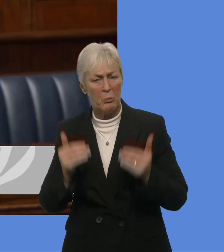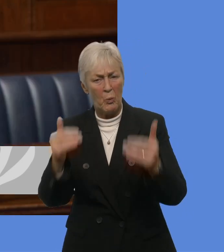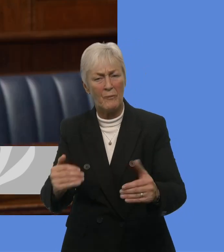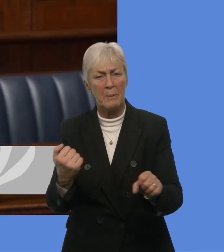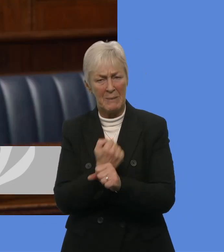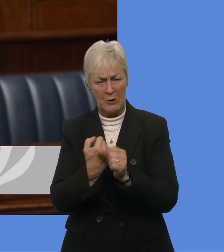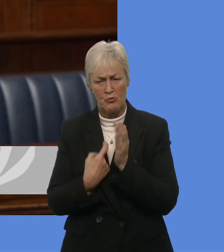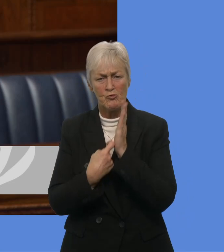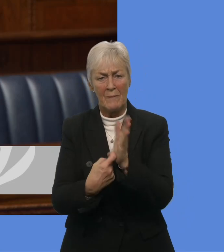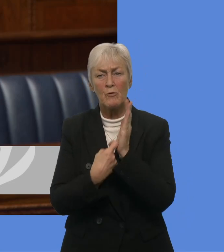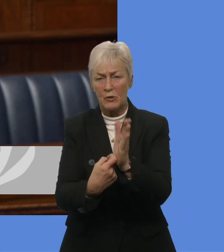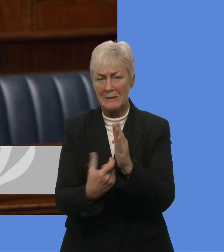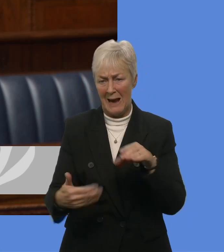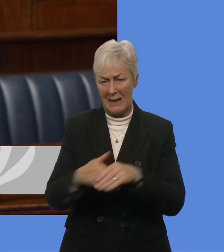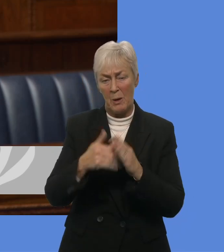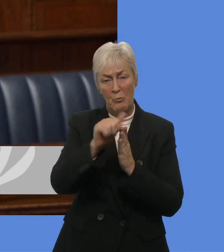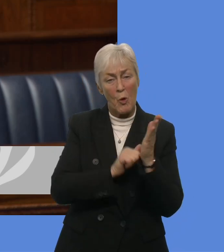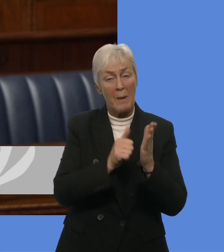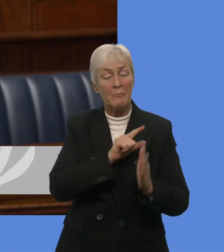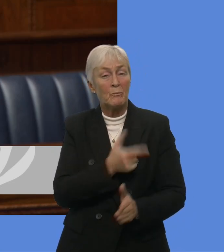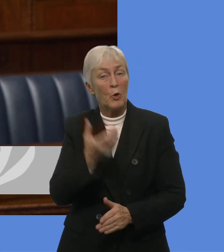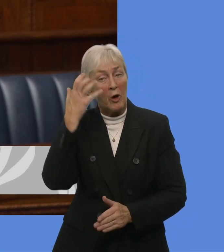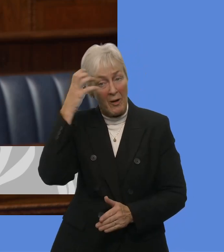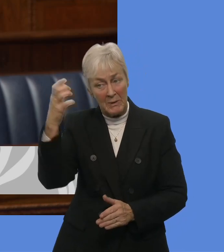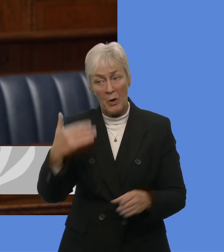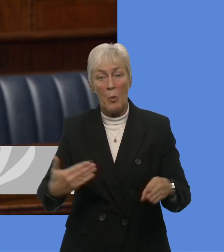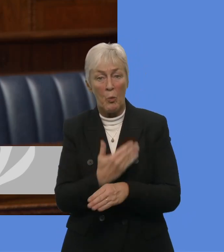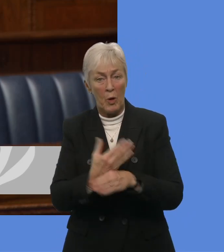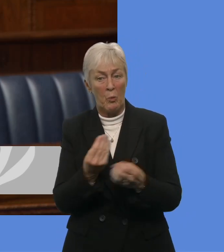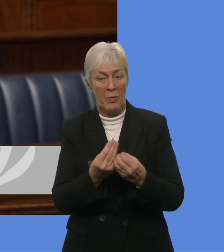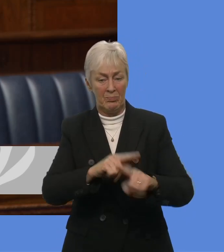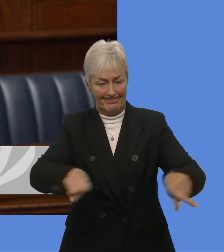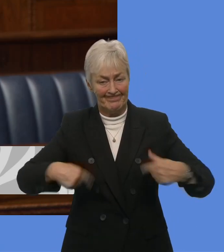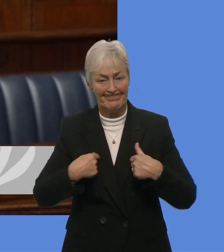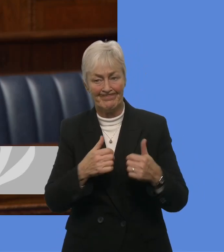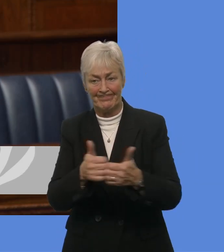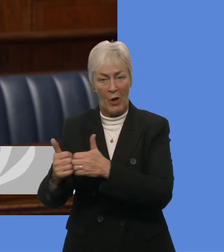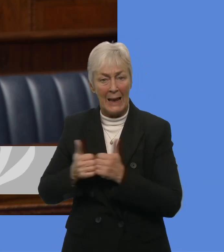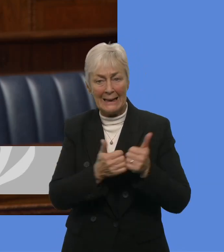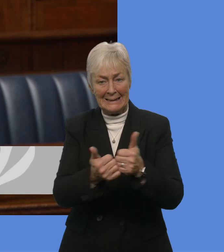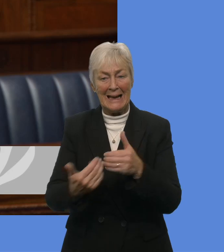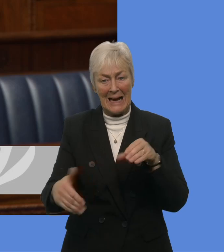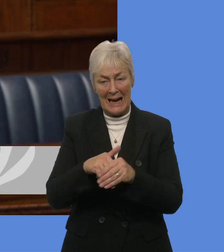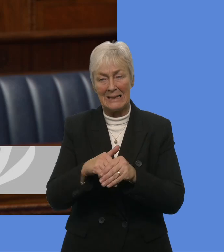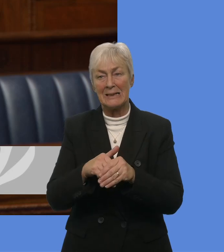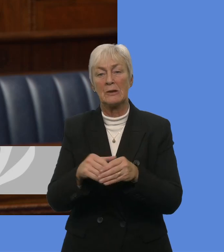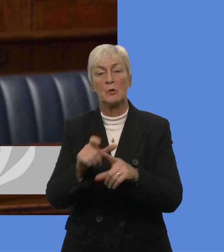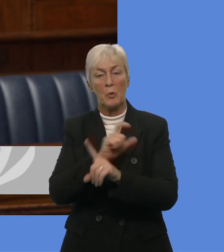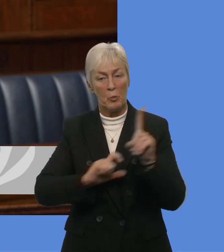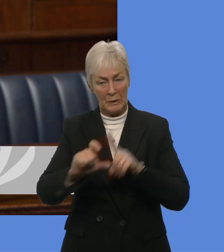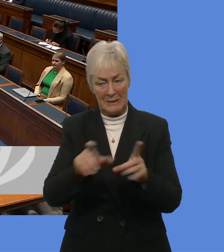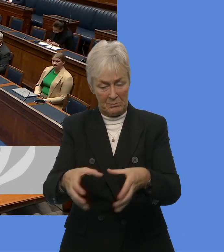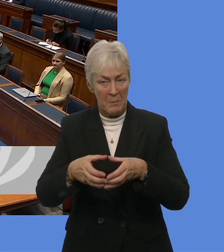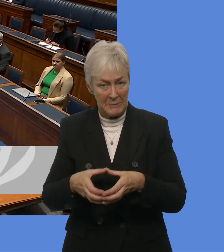reference to that within the programme for government, but of course working with our colleagues, particularly in the Department of Communities, to ensure that all of our communities can